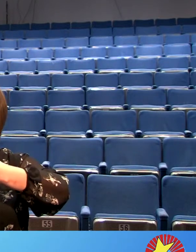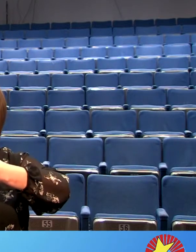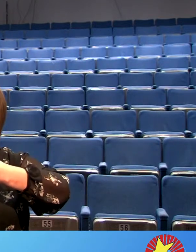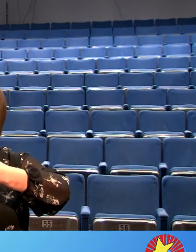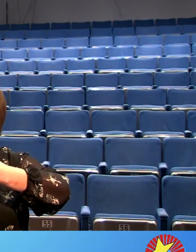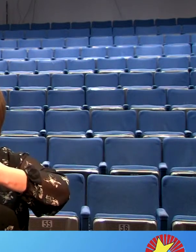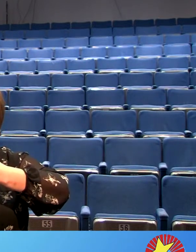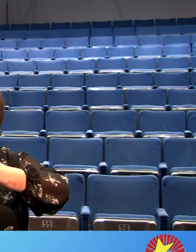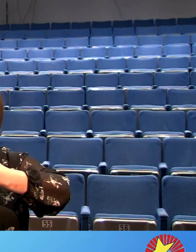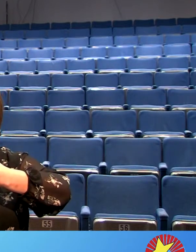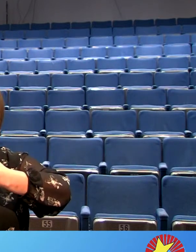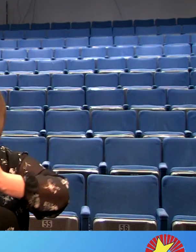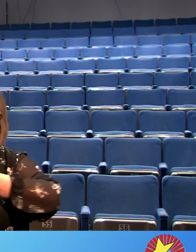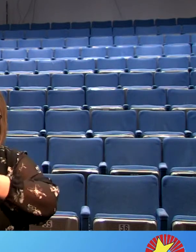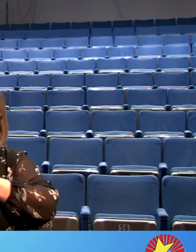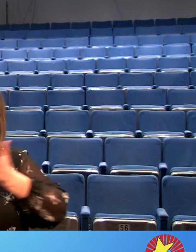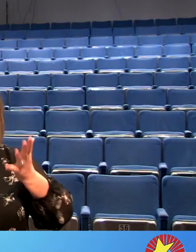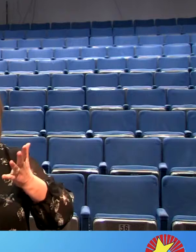assessment points: